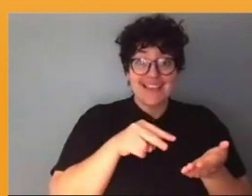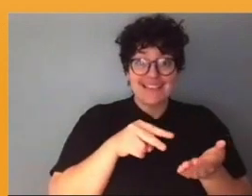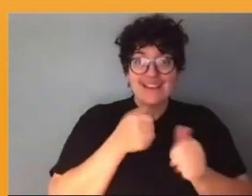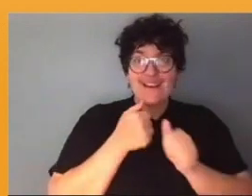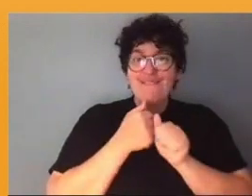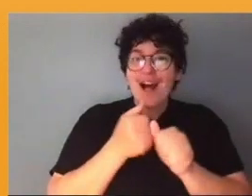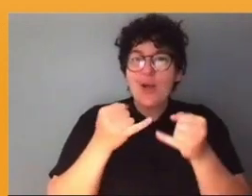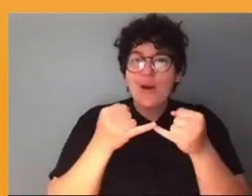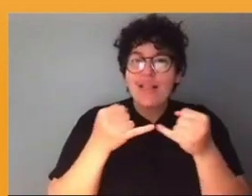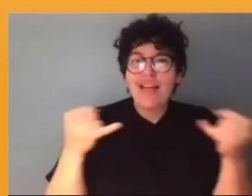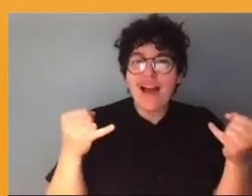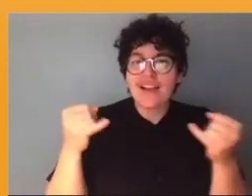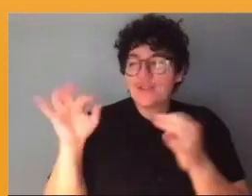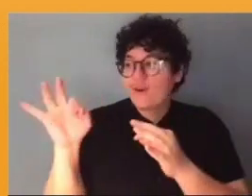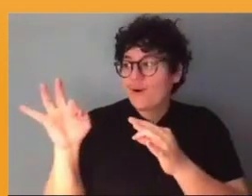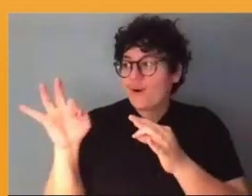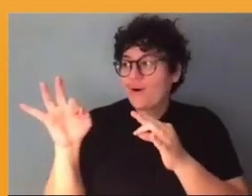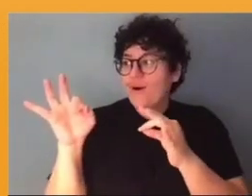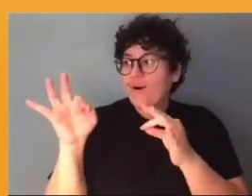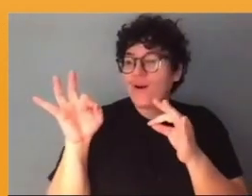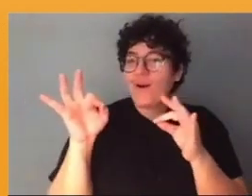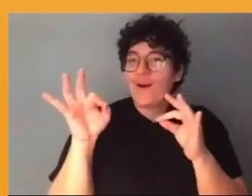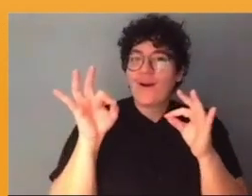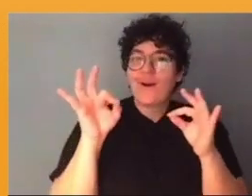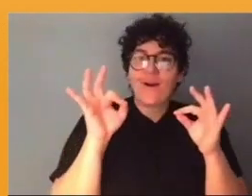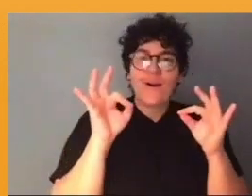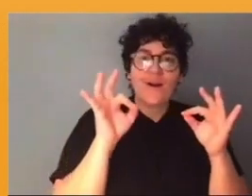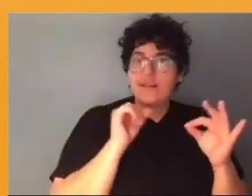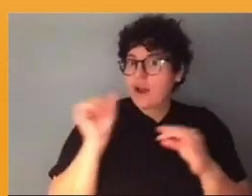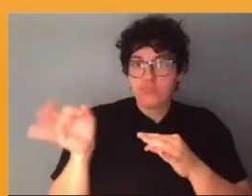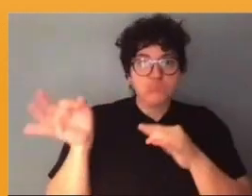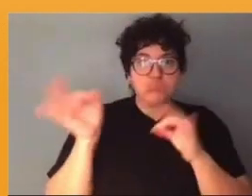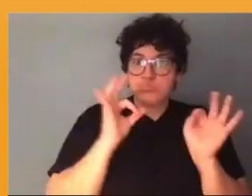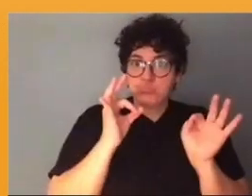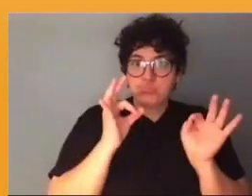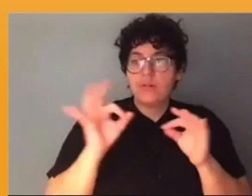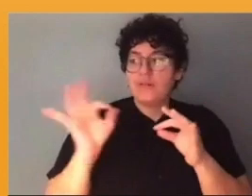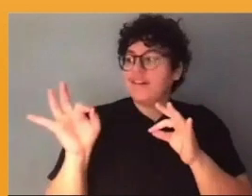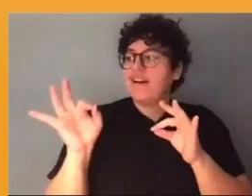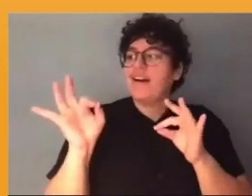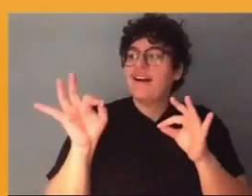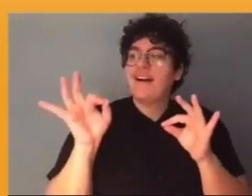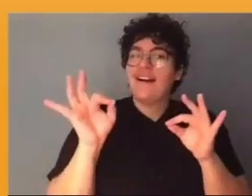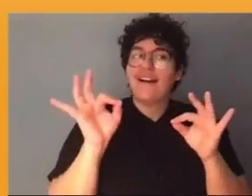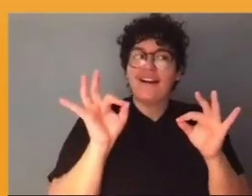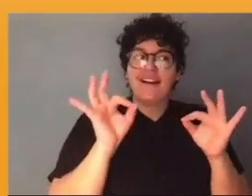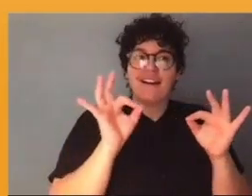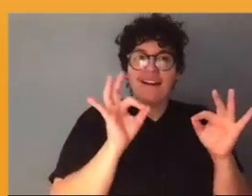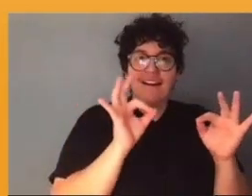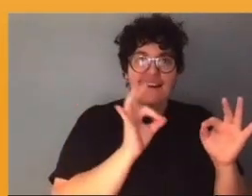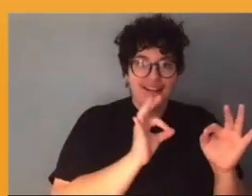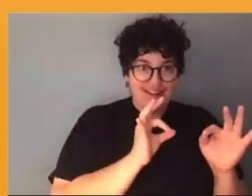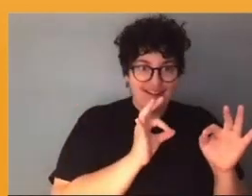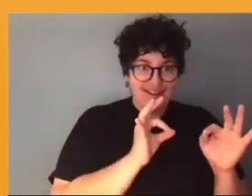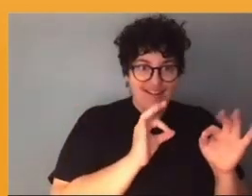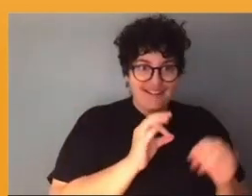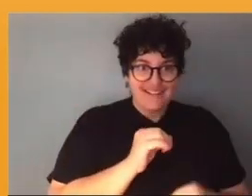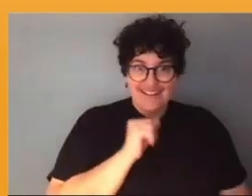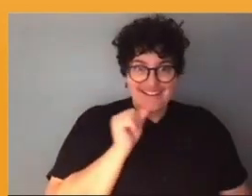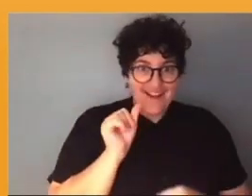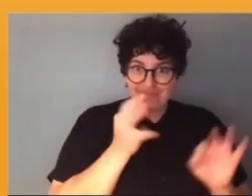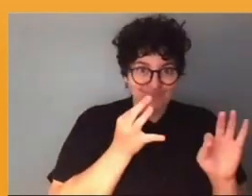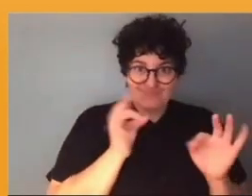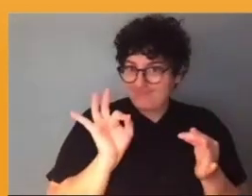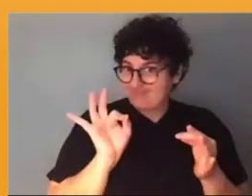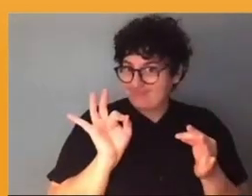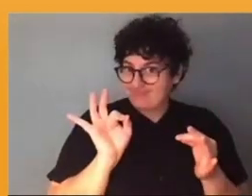a flow, so that you, when you look, you just don't look at,